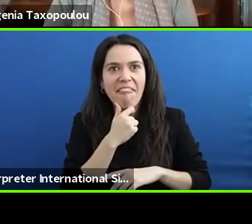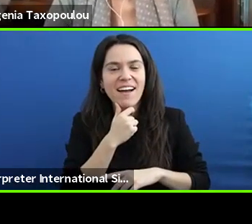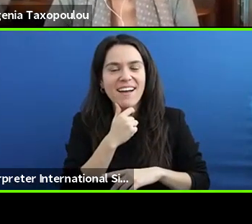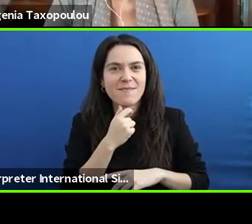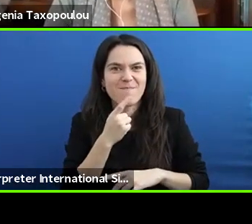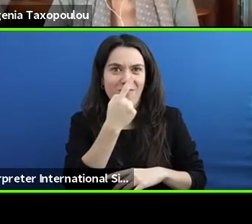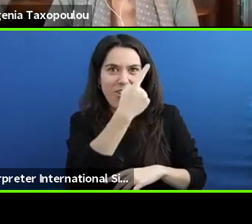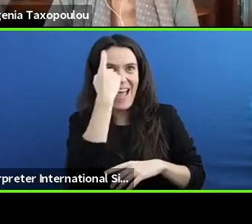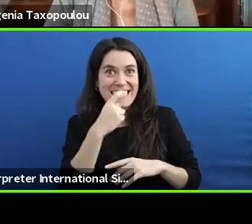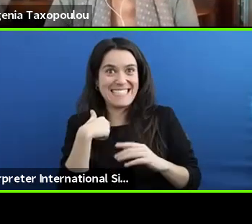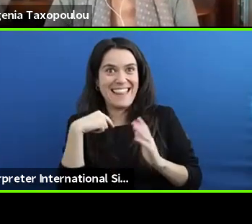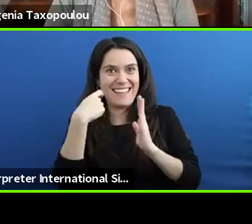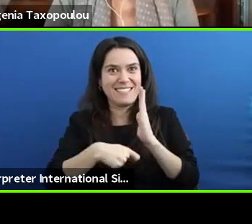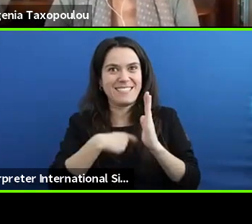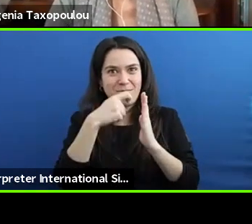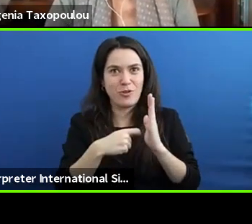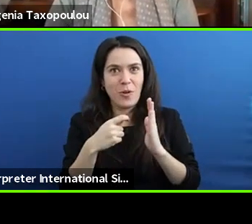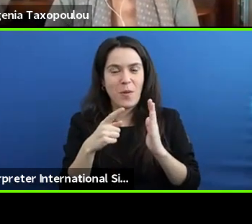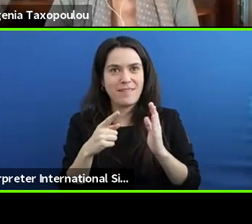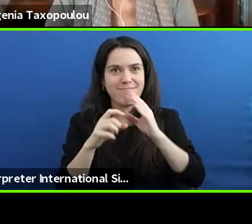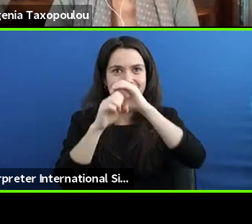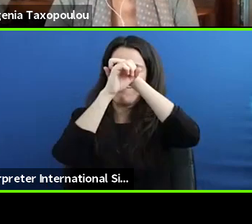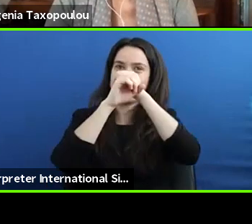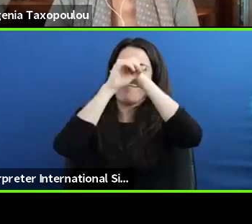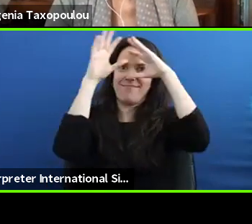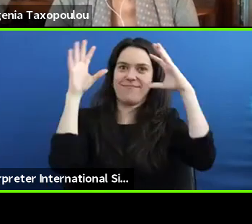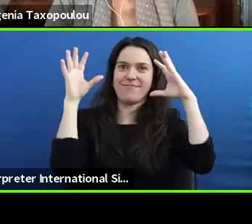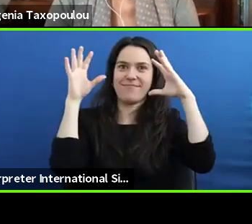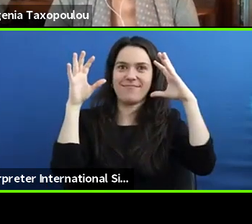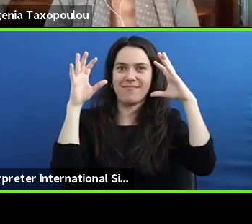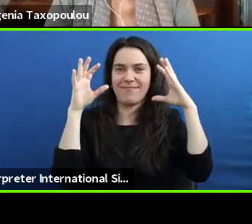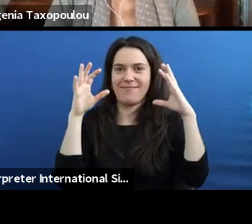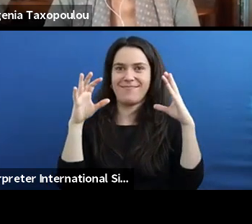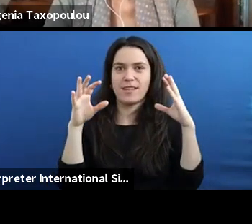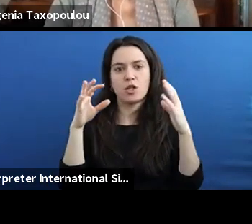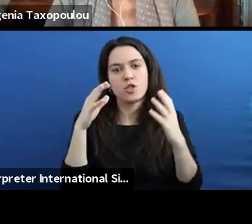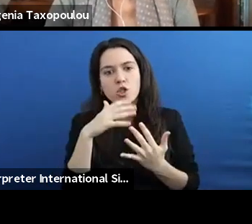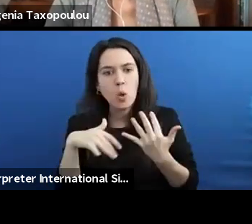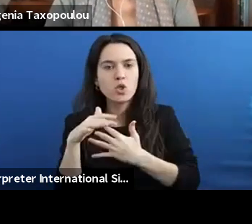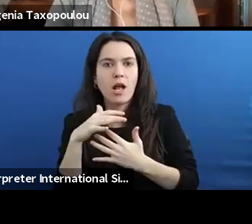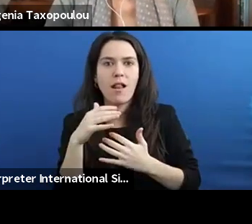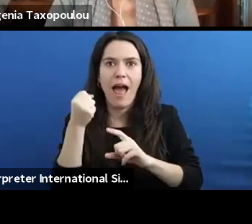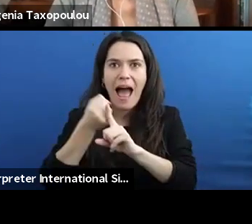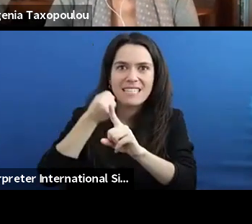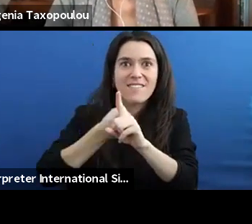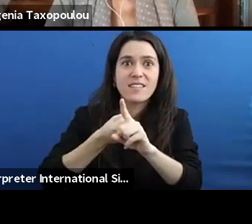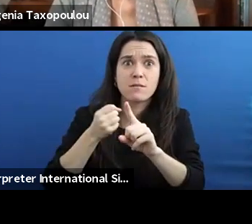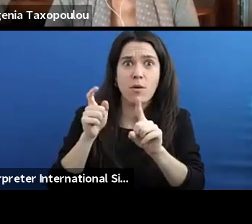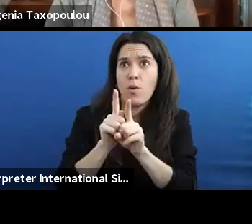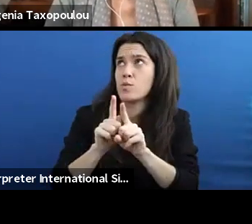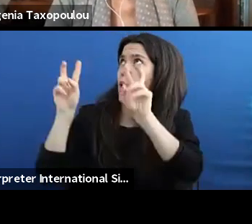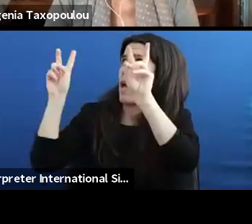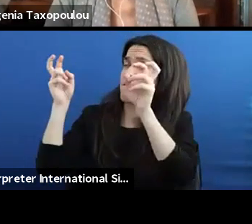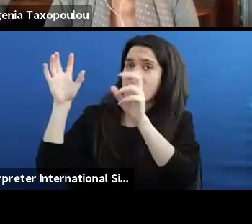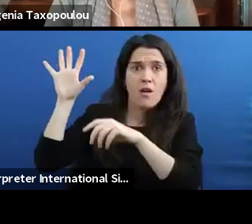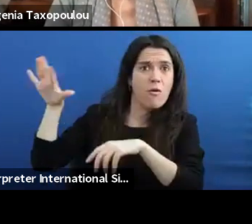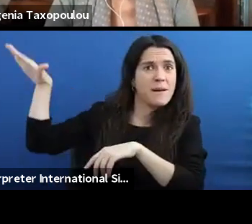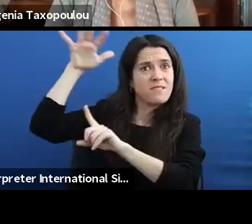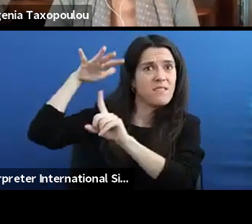about this project, to grasp this idea of both social activism and both environmental issues,